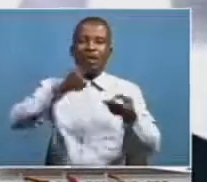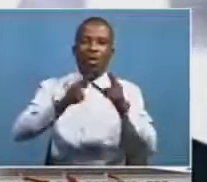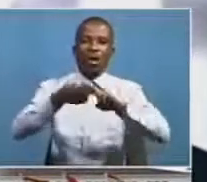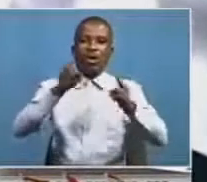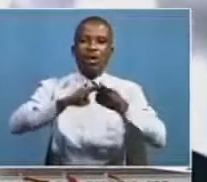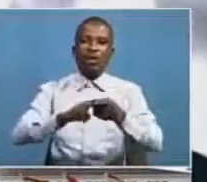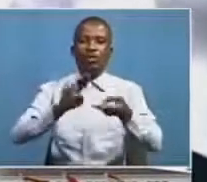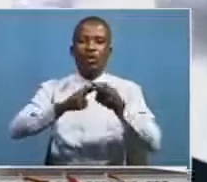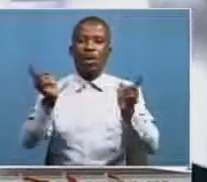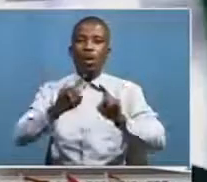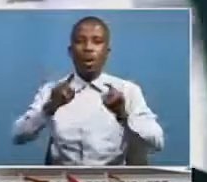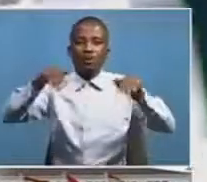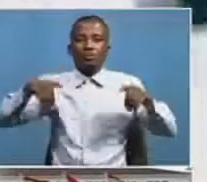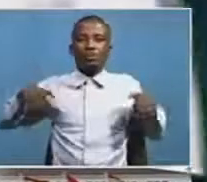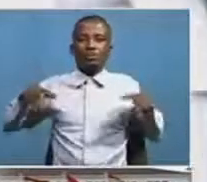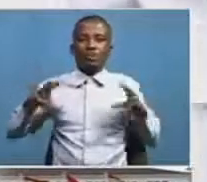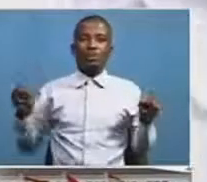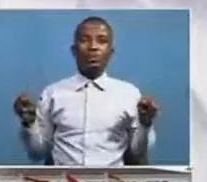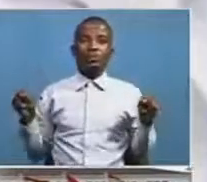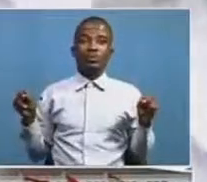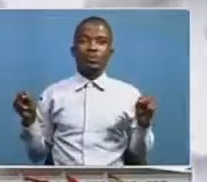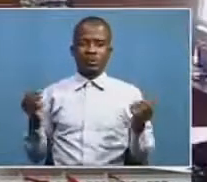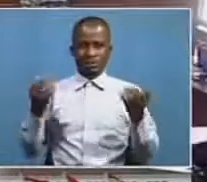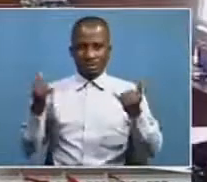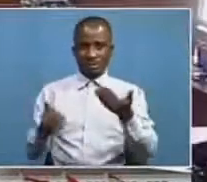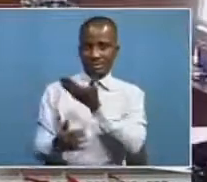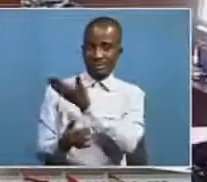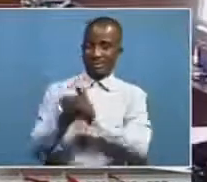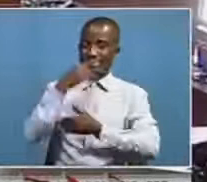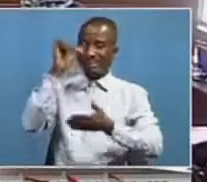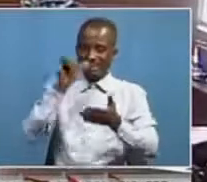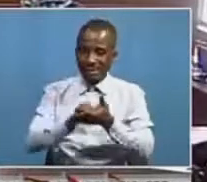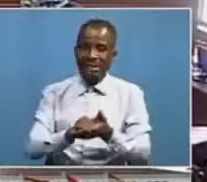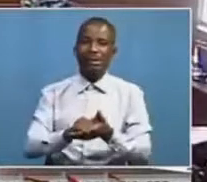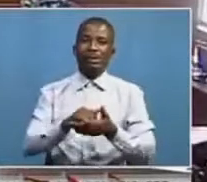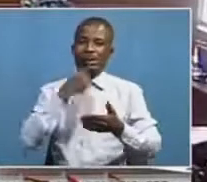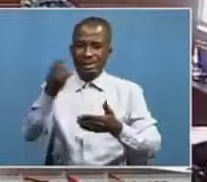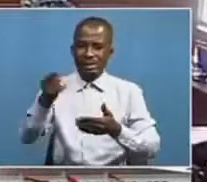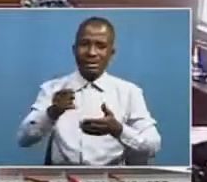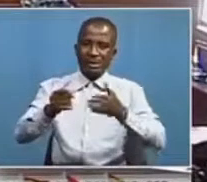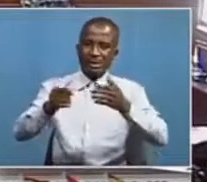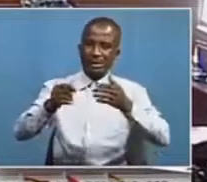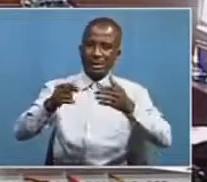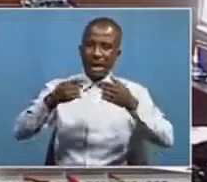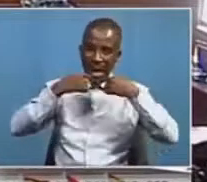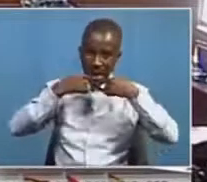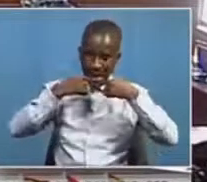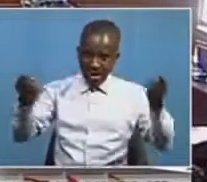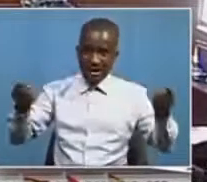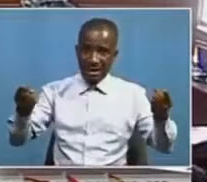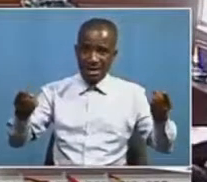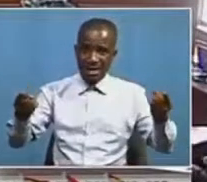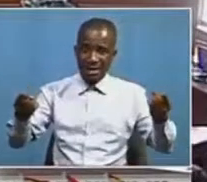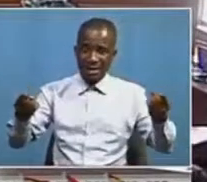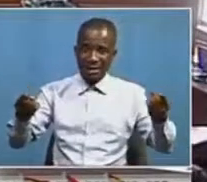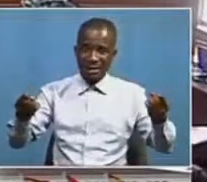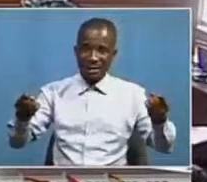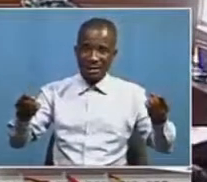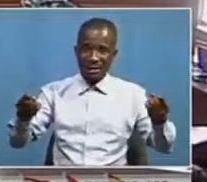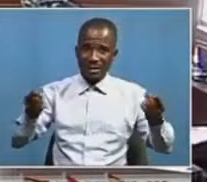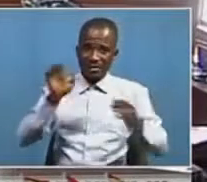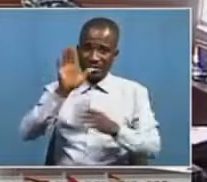of their own to the court. According to him, they were judging the chairperson of the first respondent by her own